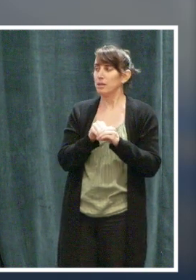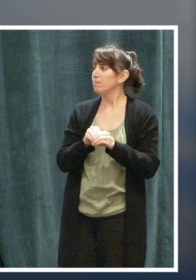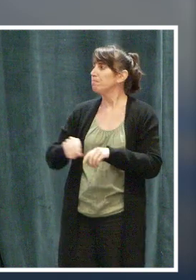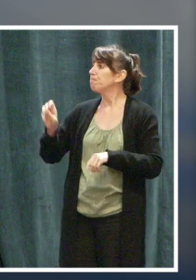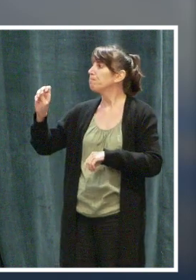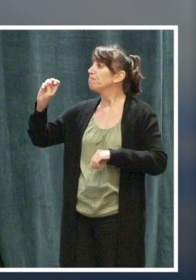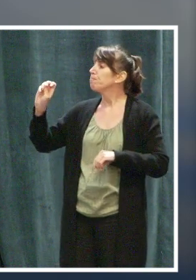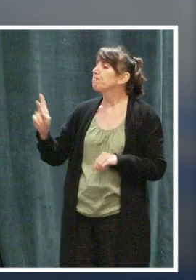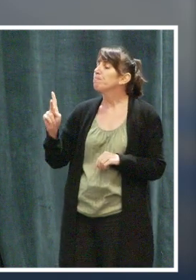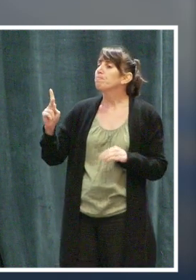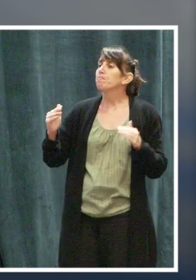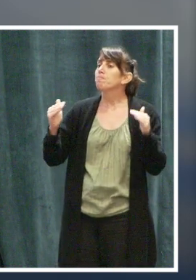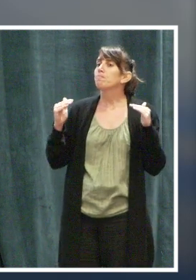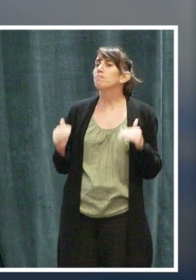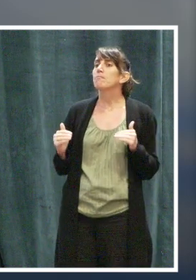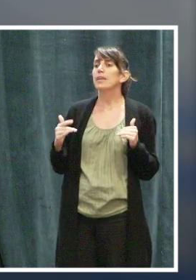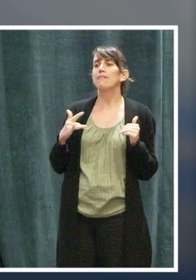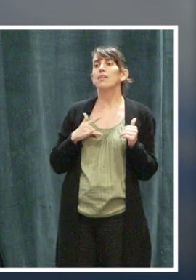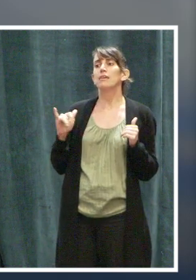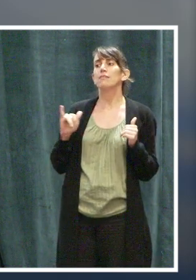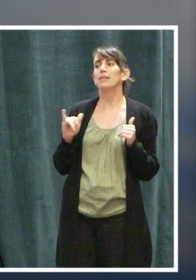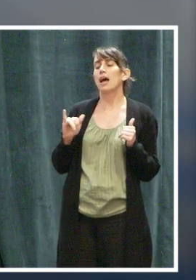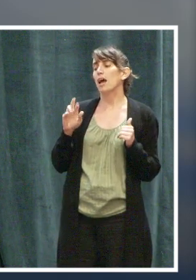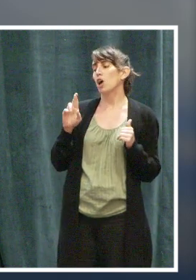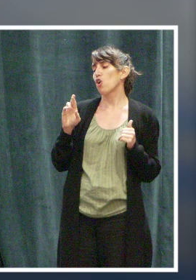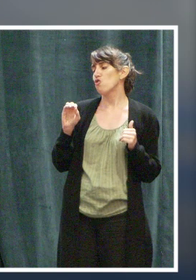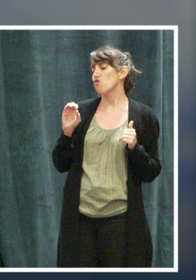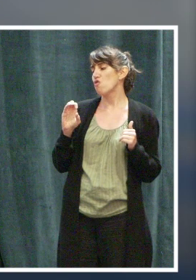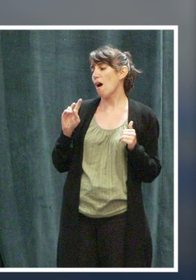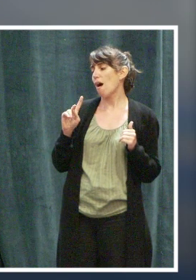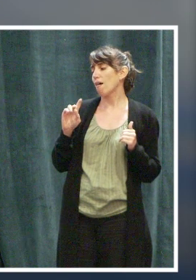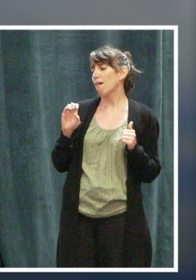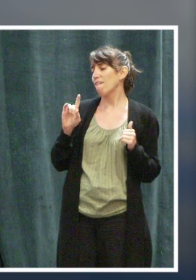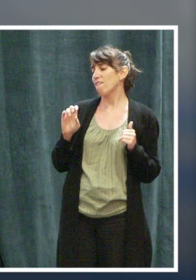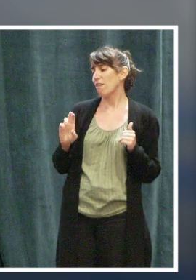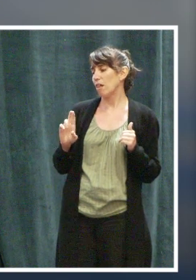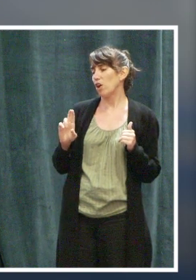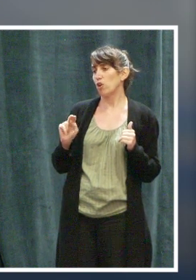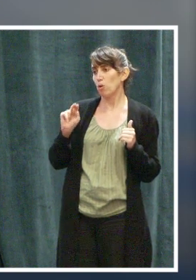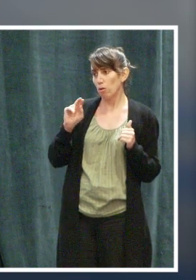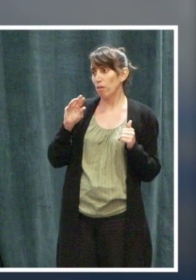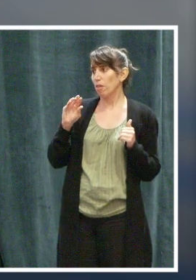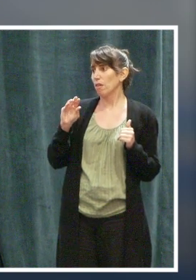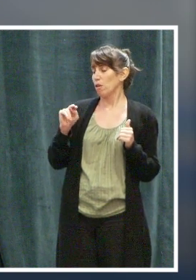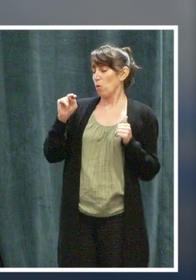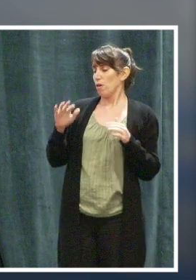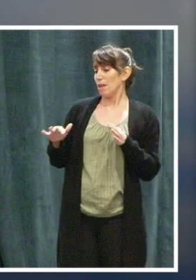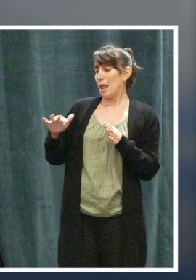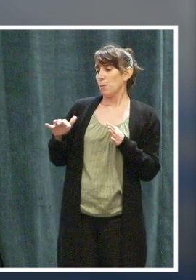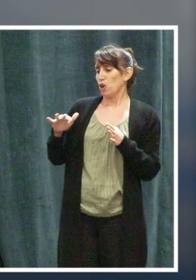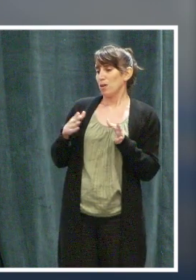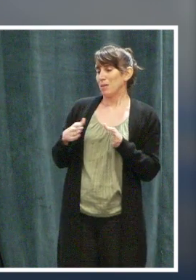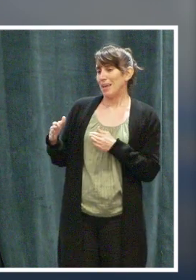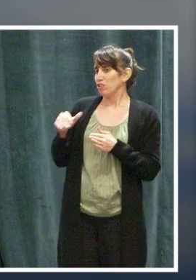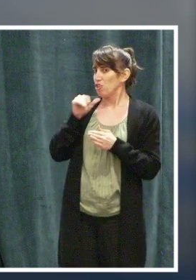Okay. It feels like the Rockefeller Park and North neighborhood plans are the least firm at this